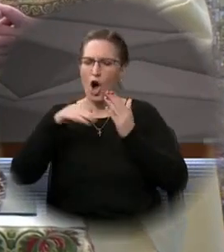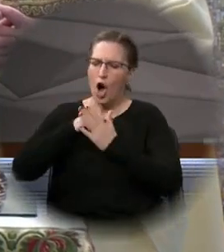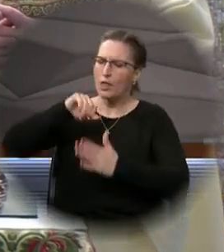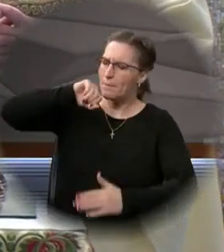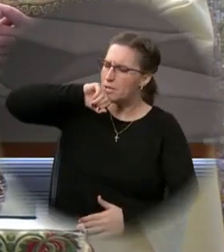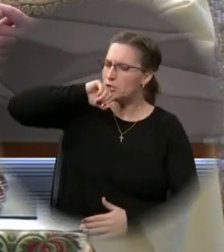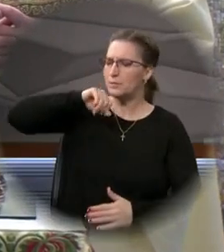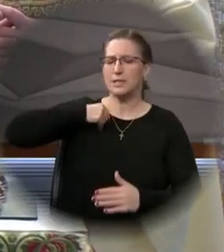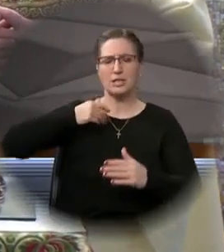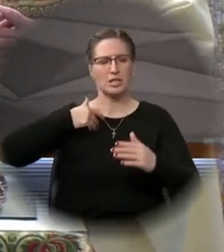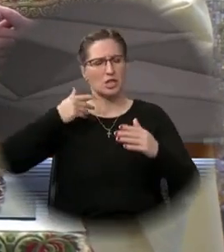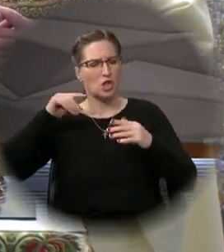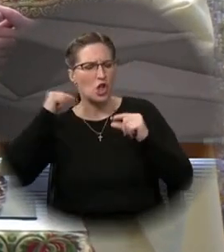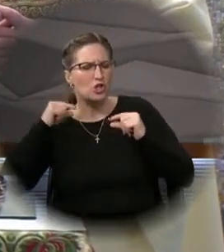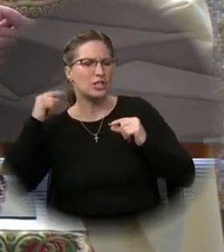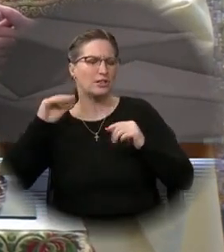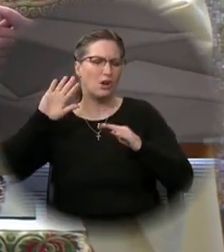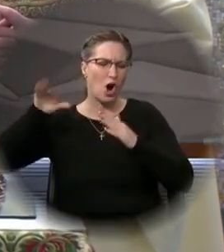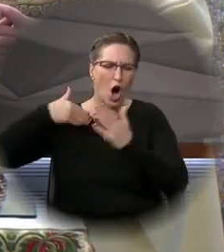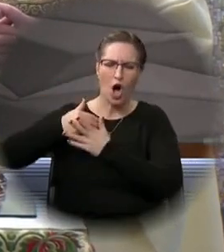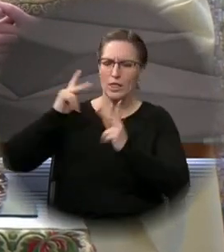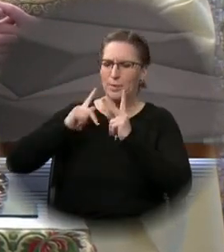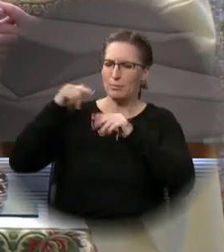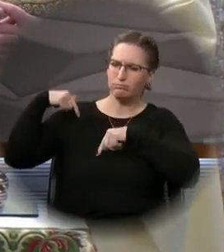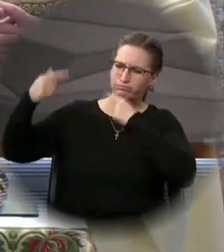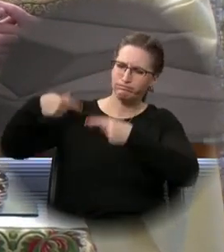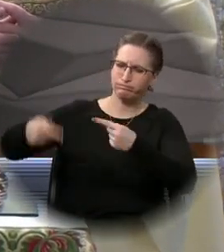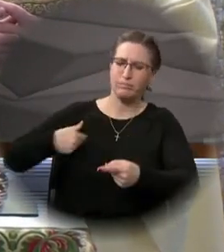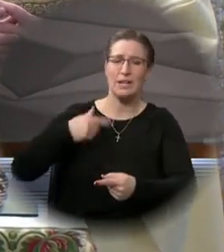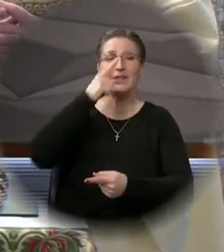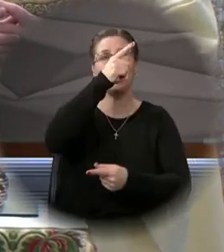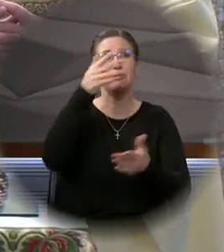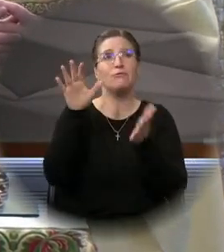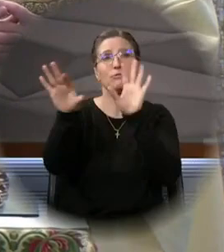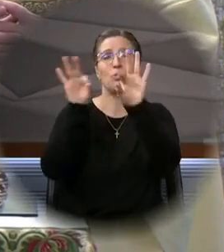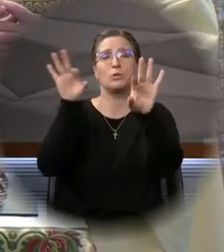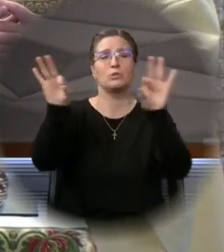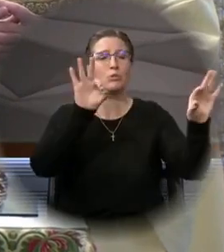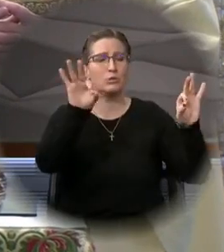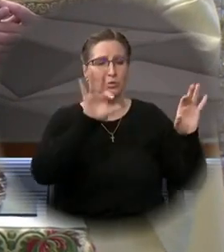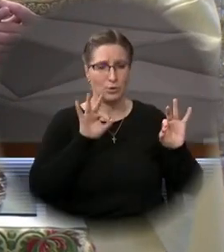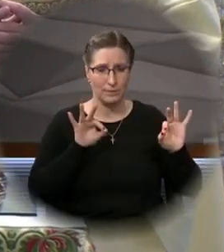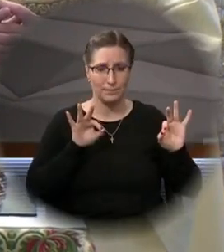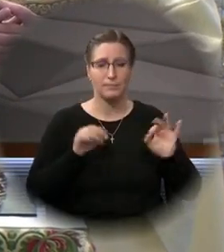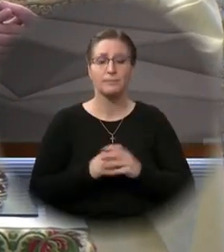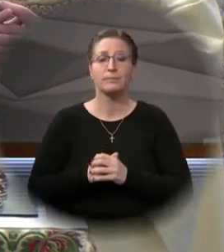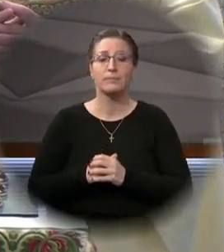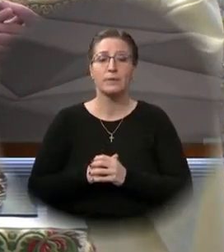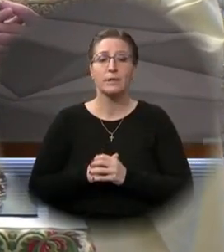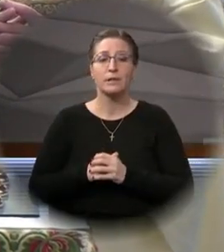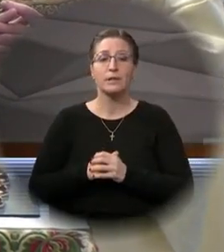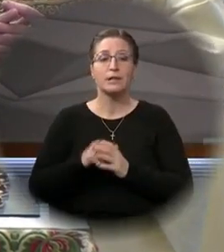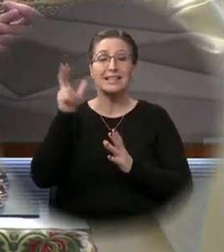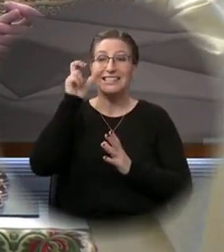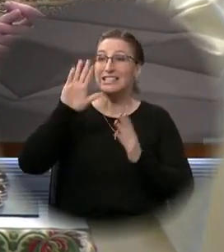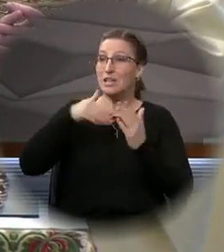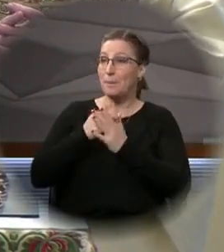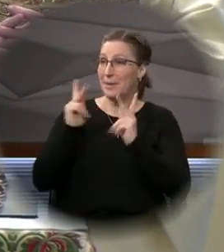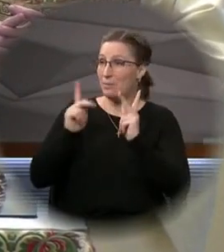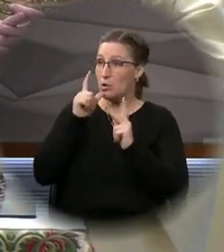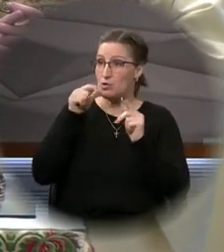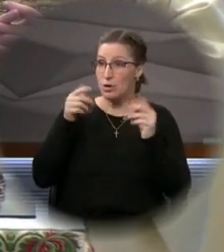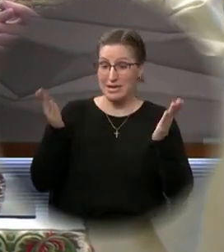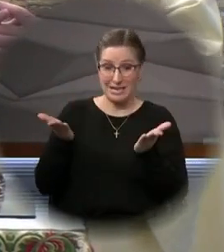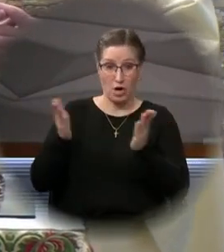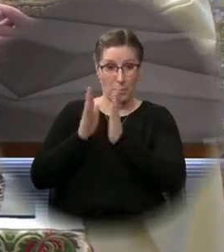the clergy, and the entire people you have gained for your own. Listen graciously to the prayers of this